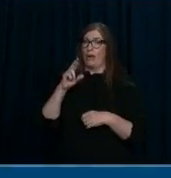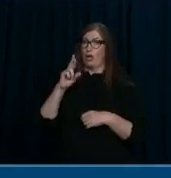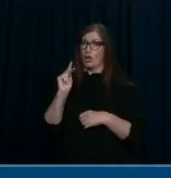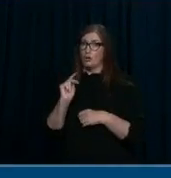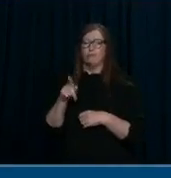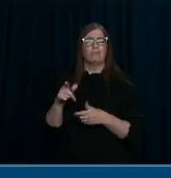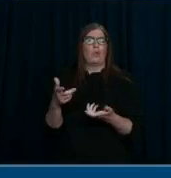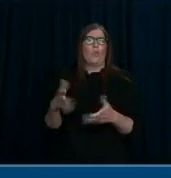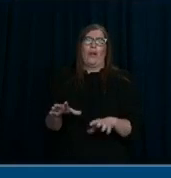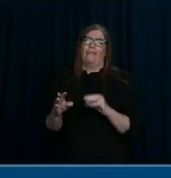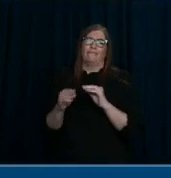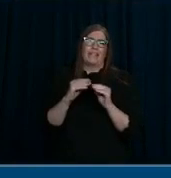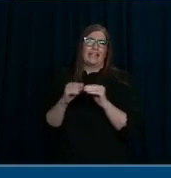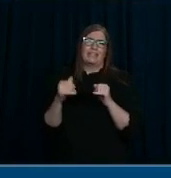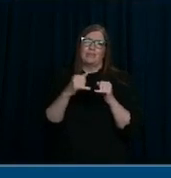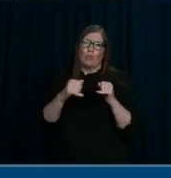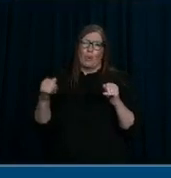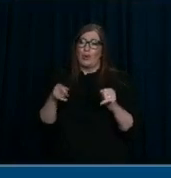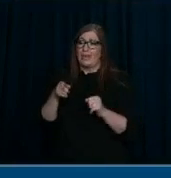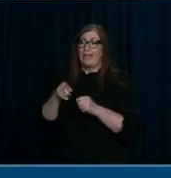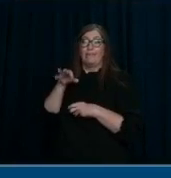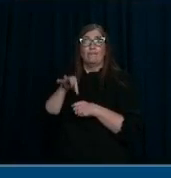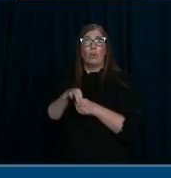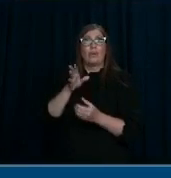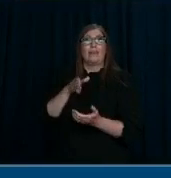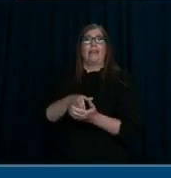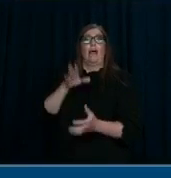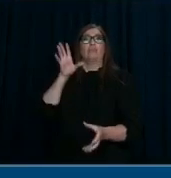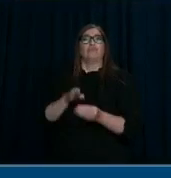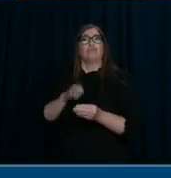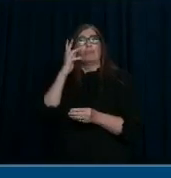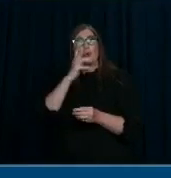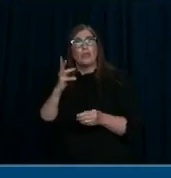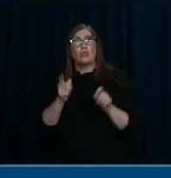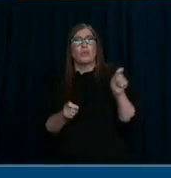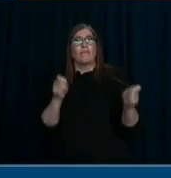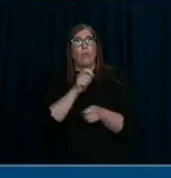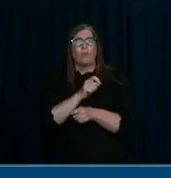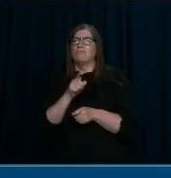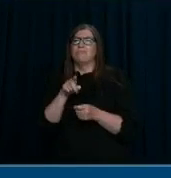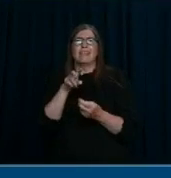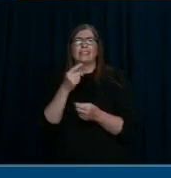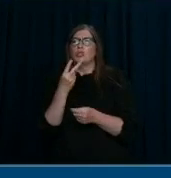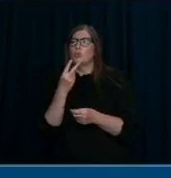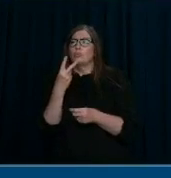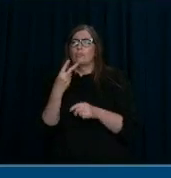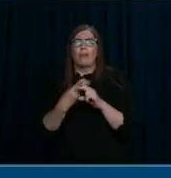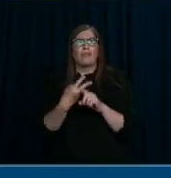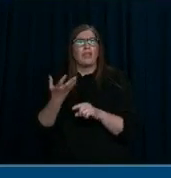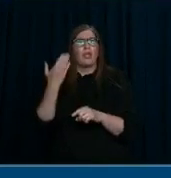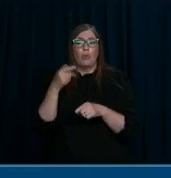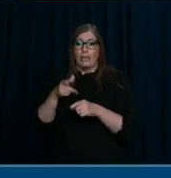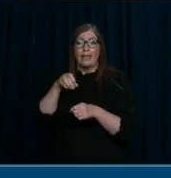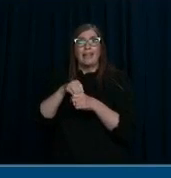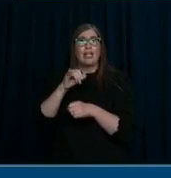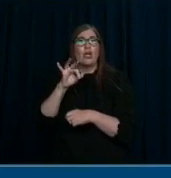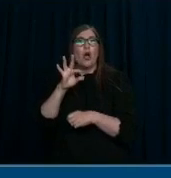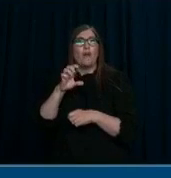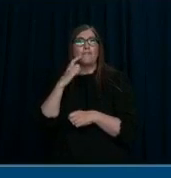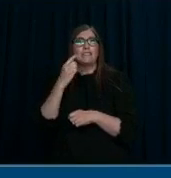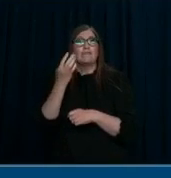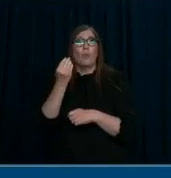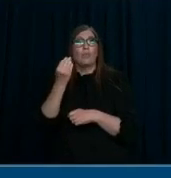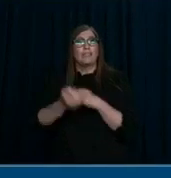fix it. He voted against comprehensive immigration reform just a couple of months ago. He's been in office for 14 years now, and